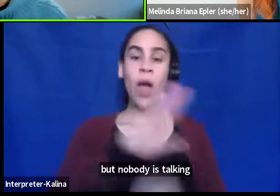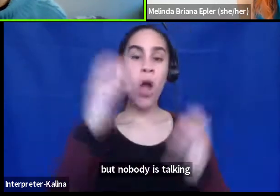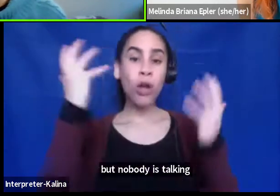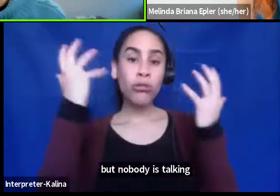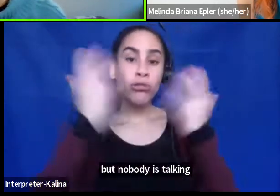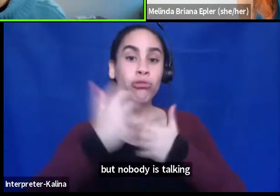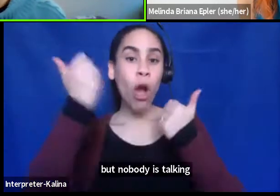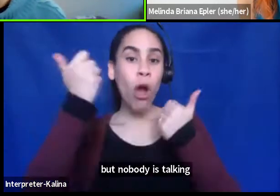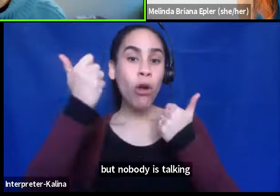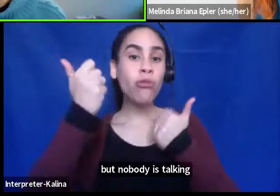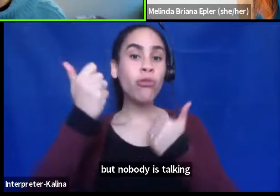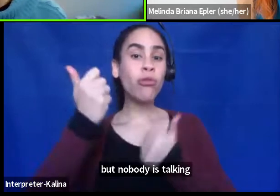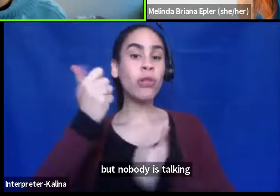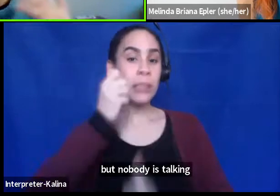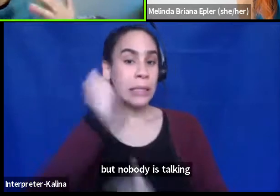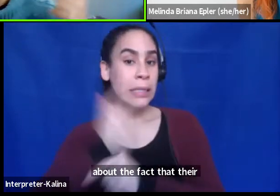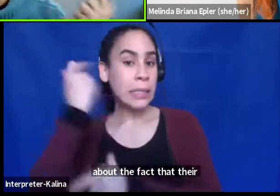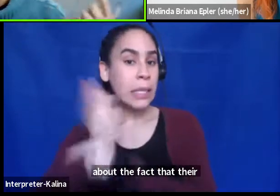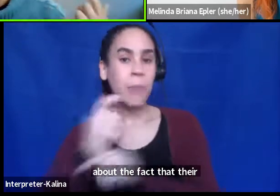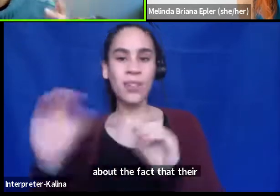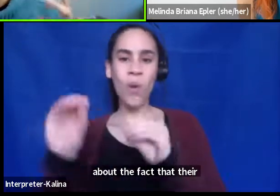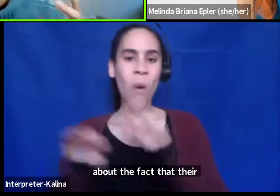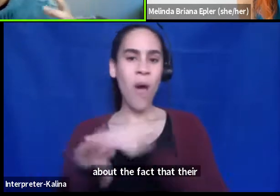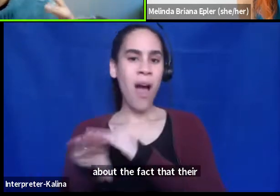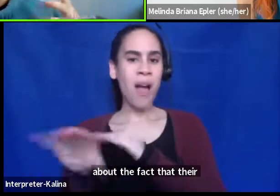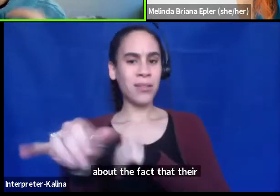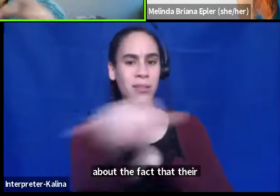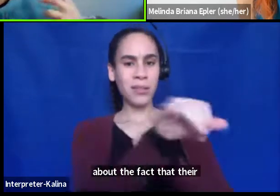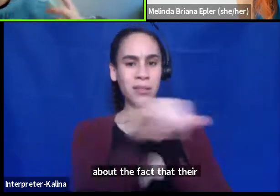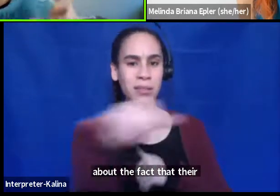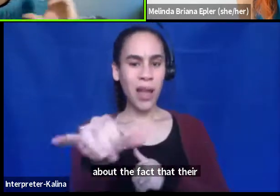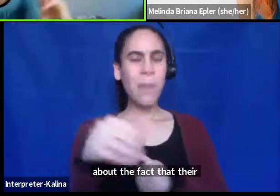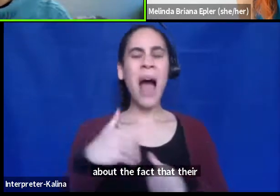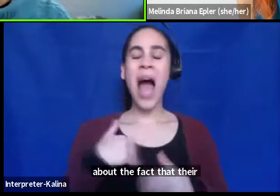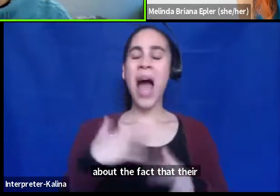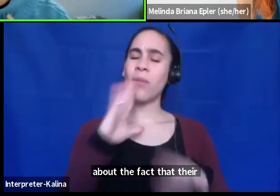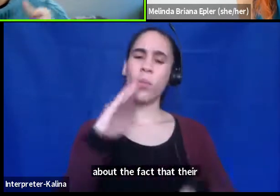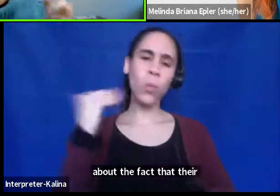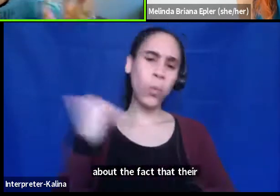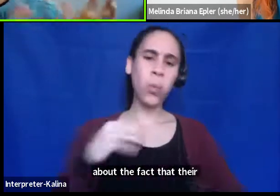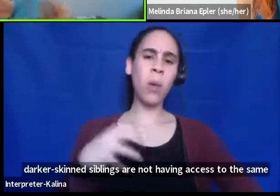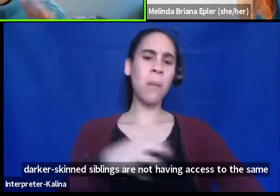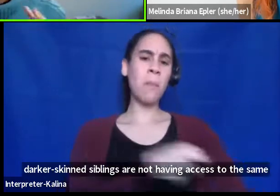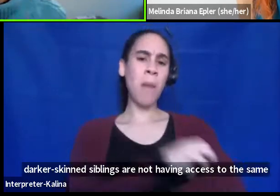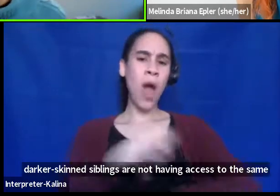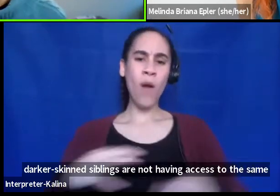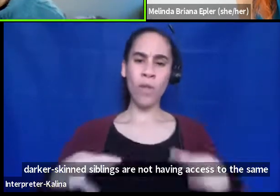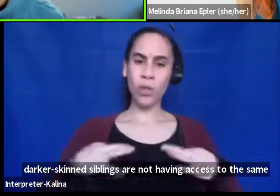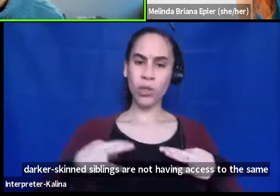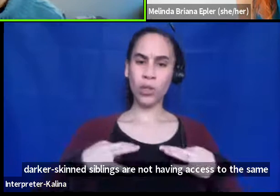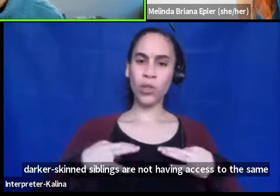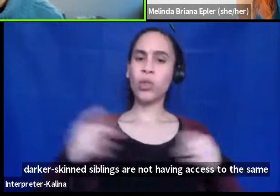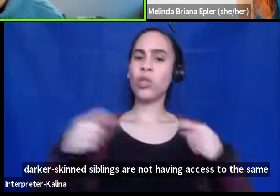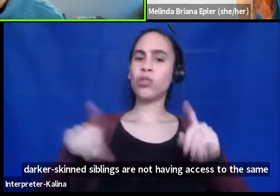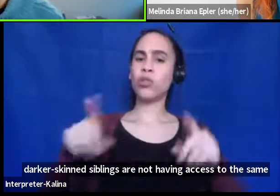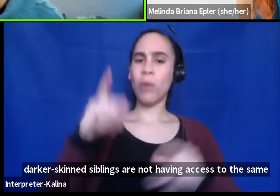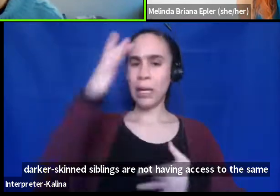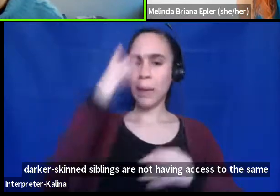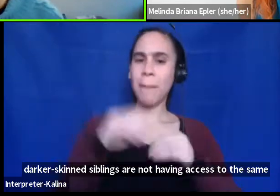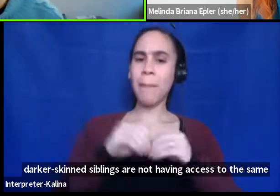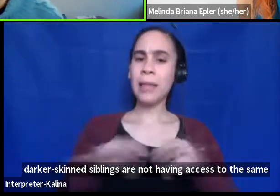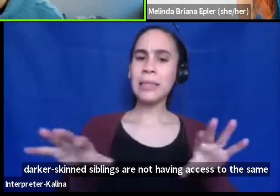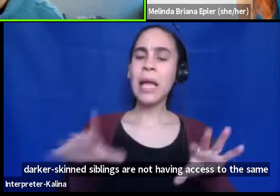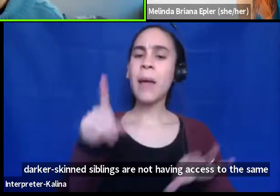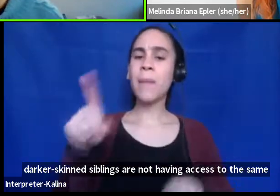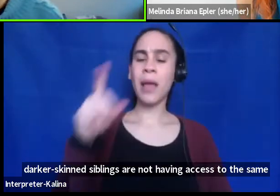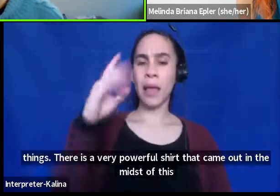having access to those same things. And there's actually a very powerful shirt that came out in the midst of this pandemic when the Black Lives Matter